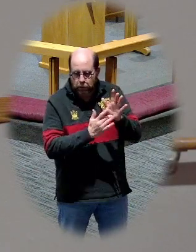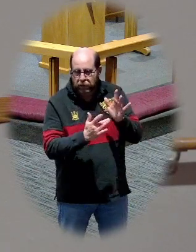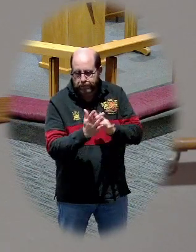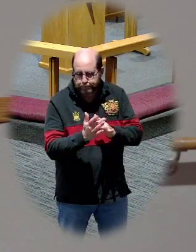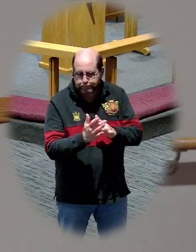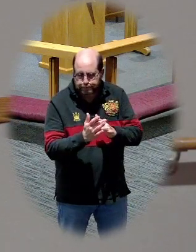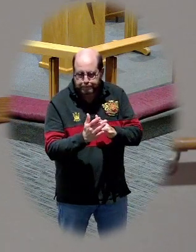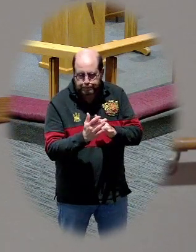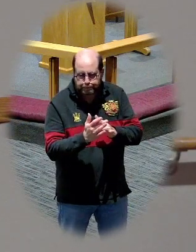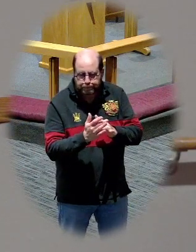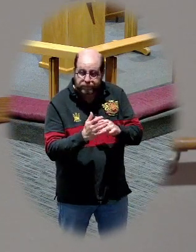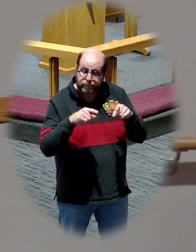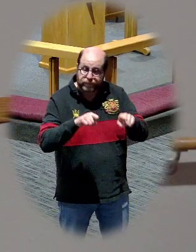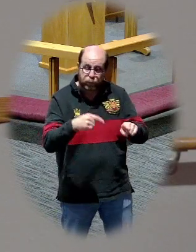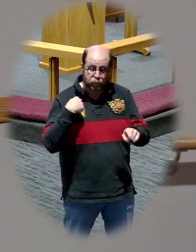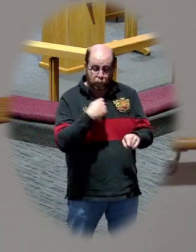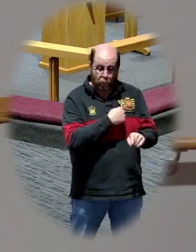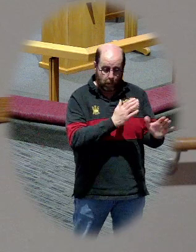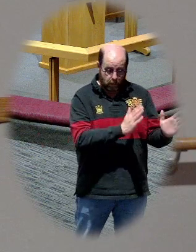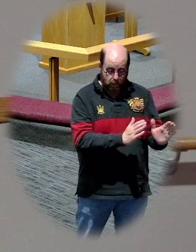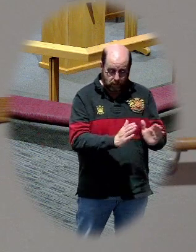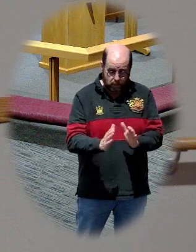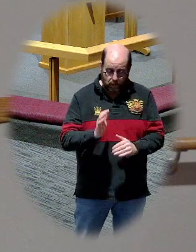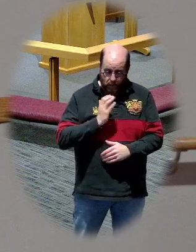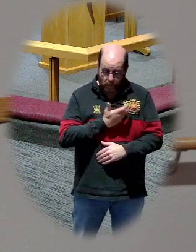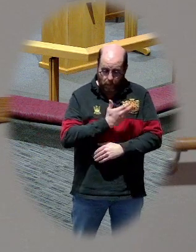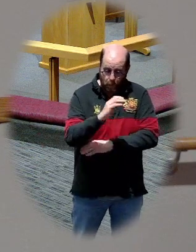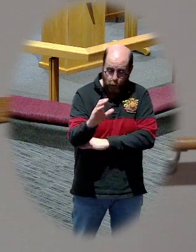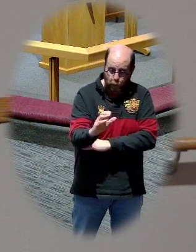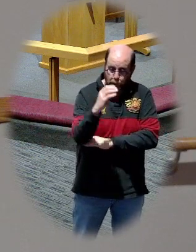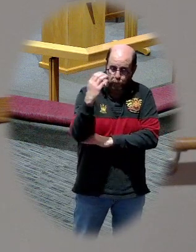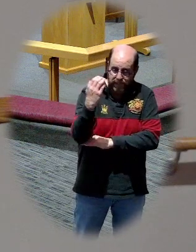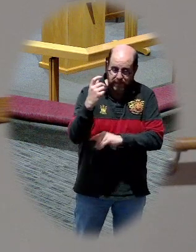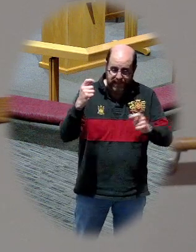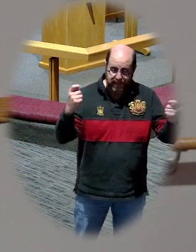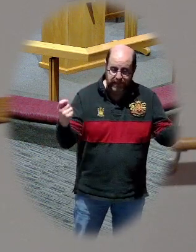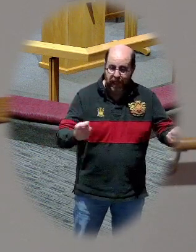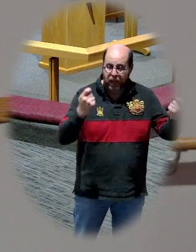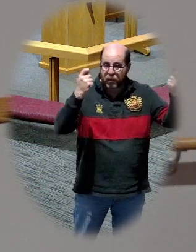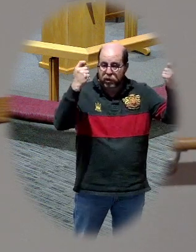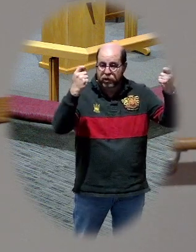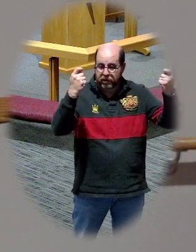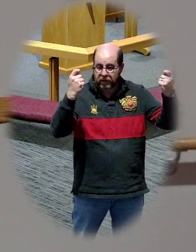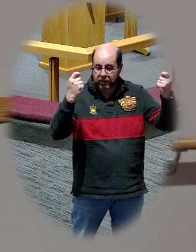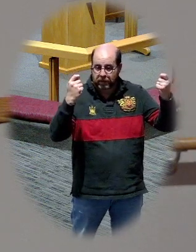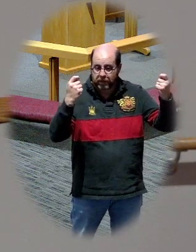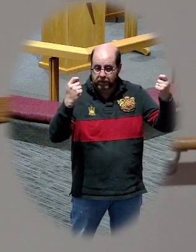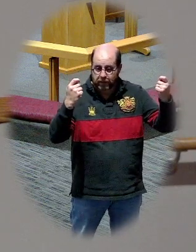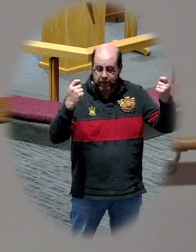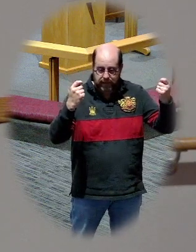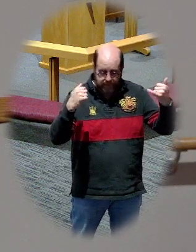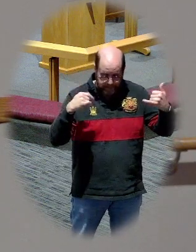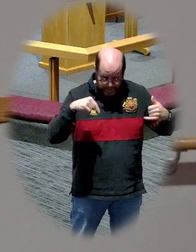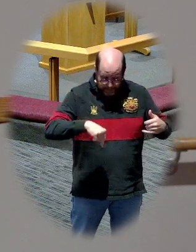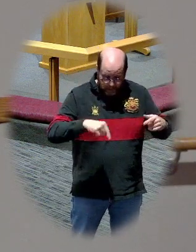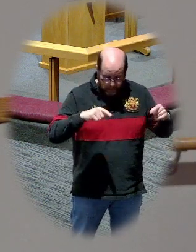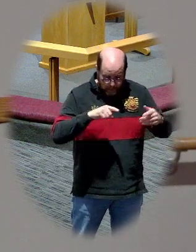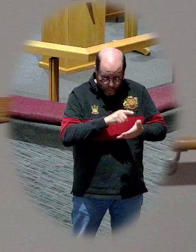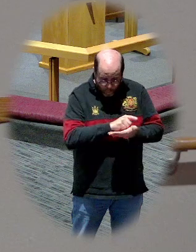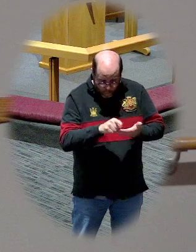And as we prepare our Christmas celebration this week, focusing on